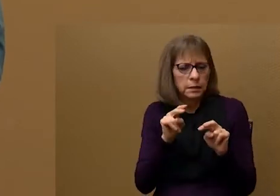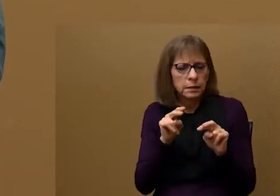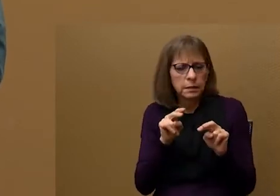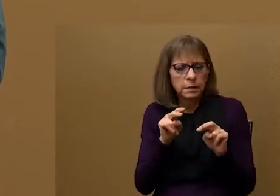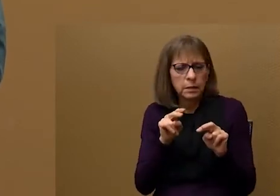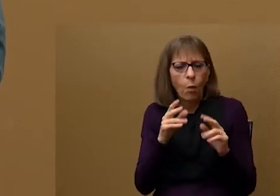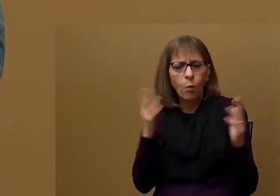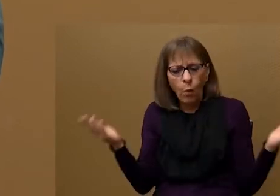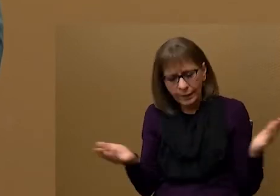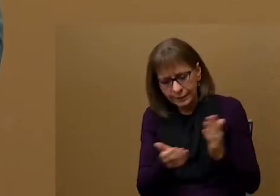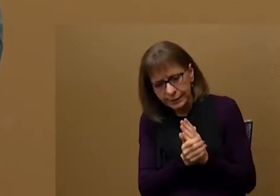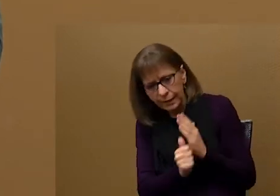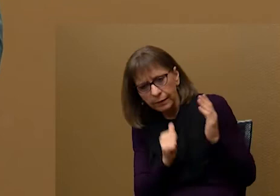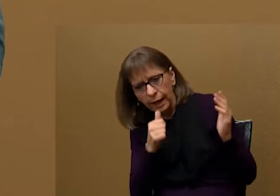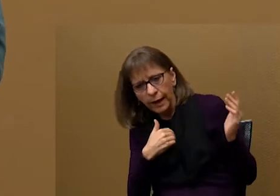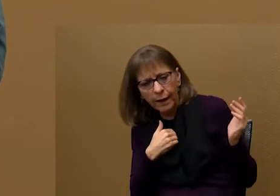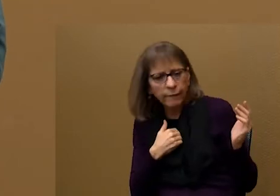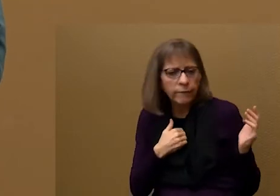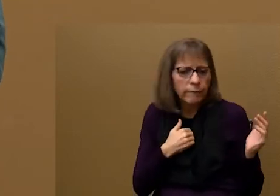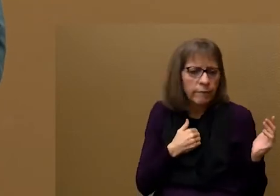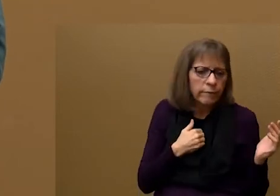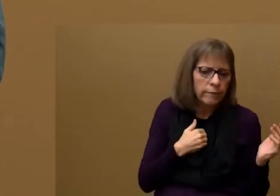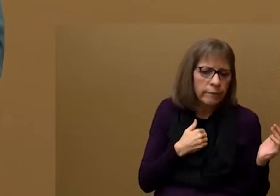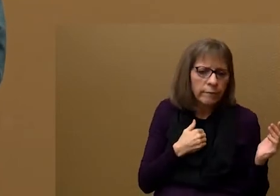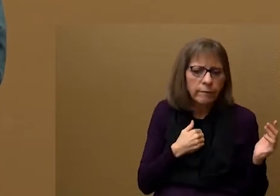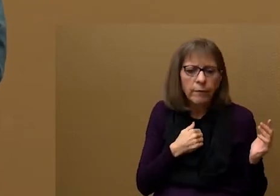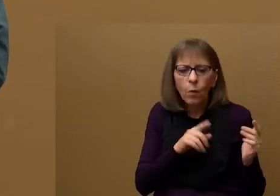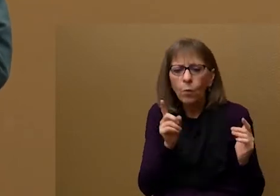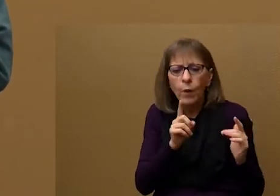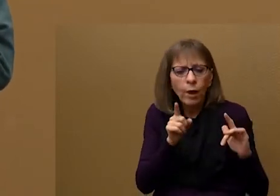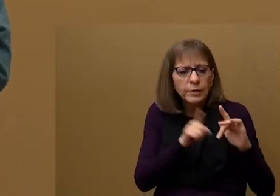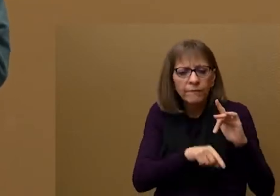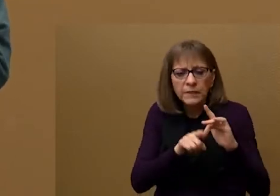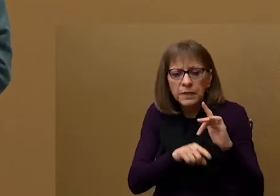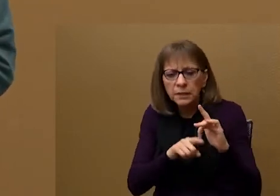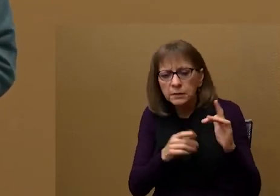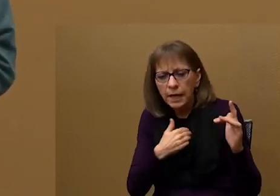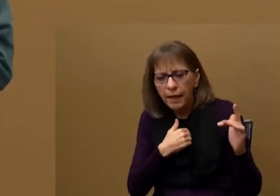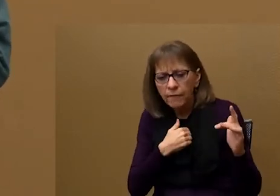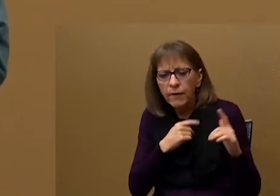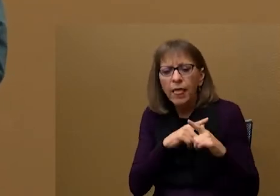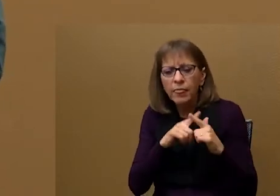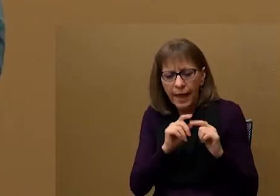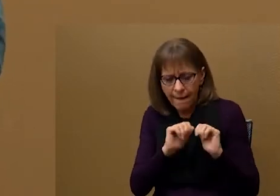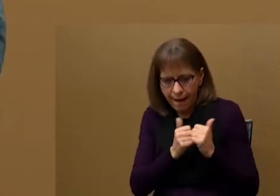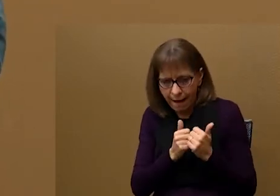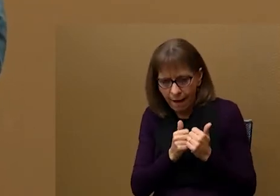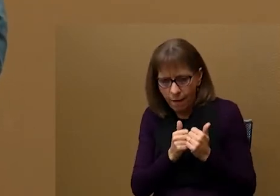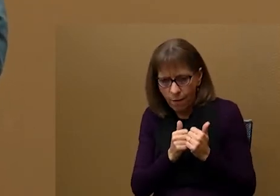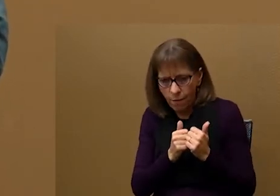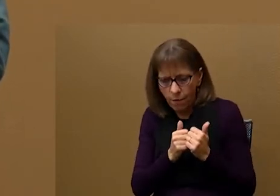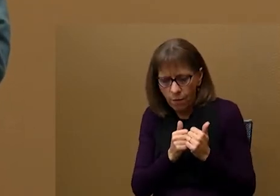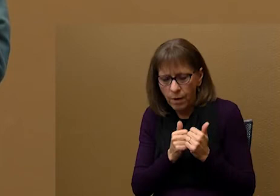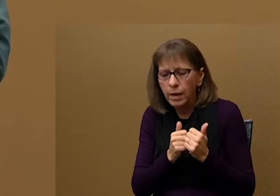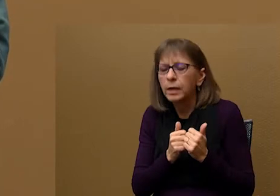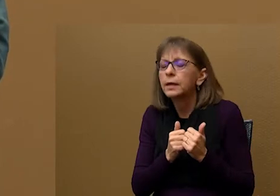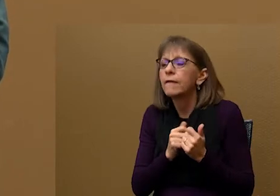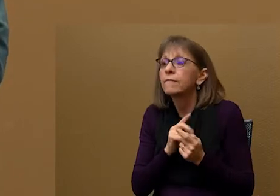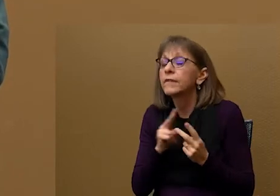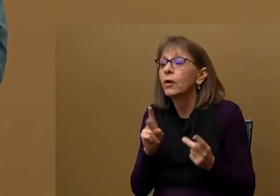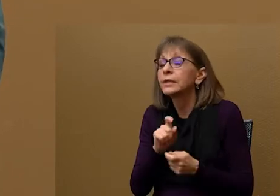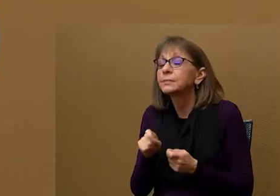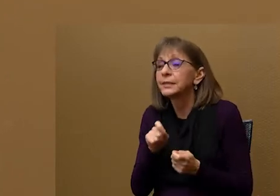skill deficits are missing, are there. What skill deficits are there, and then how,